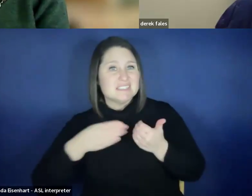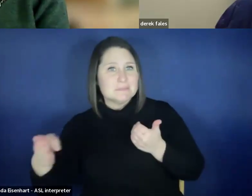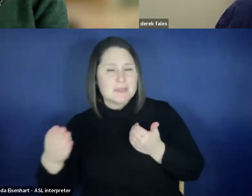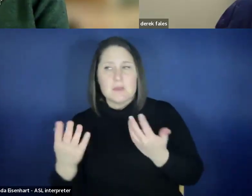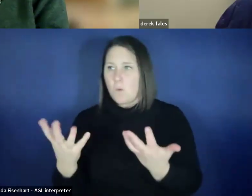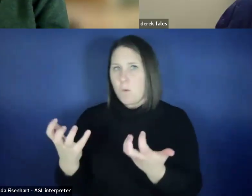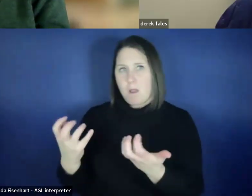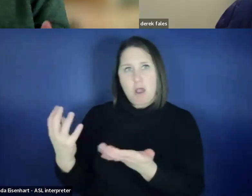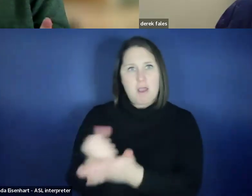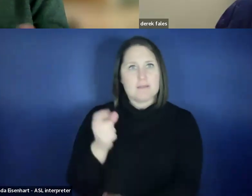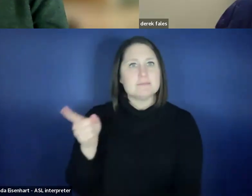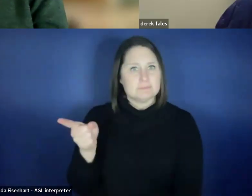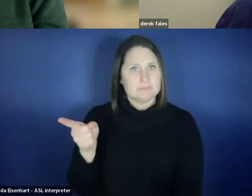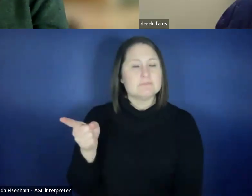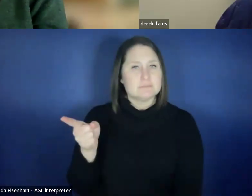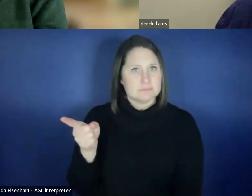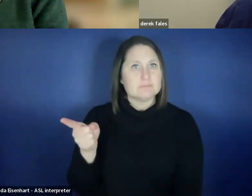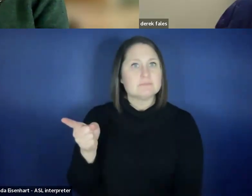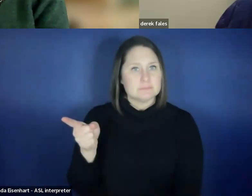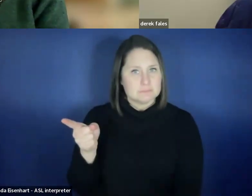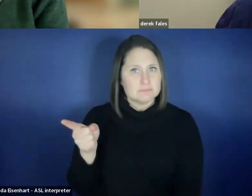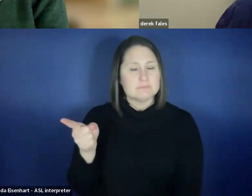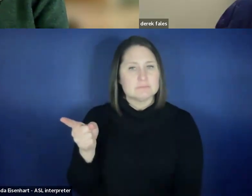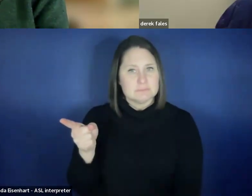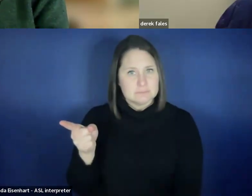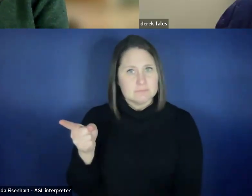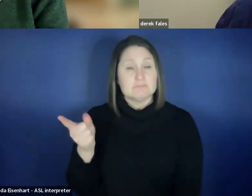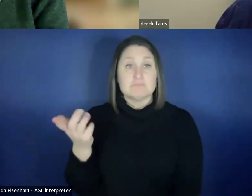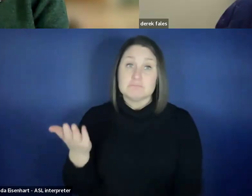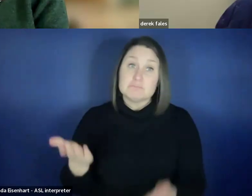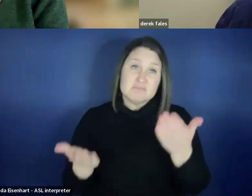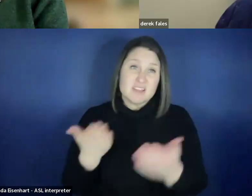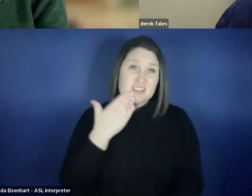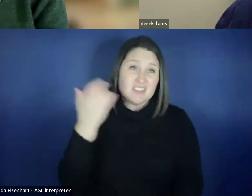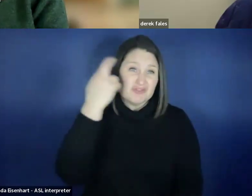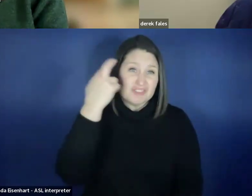in accessing, and they want to be able to access those. So that might be a